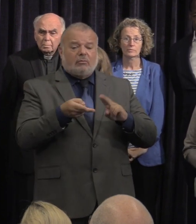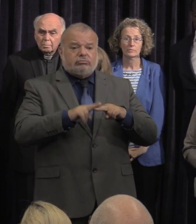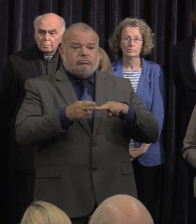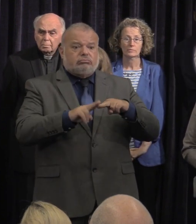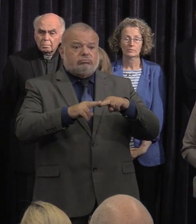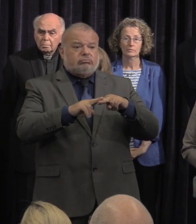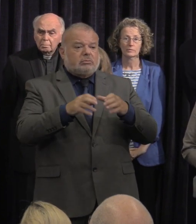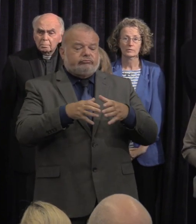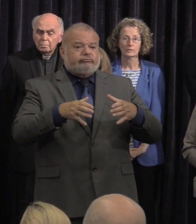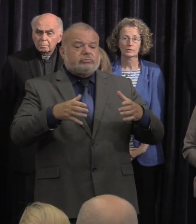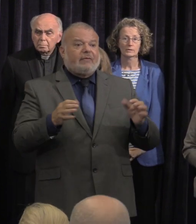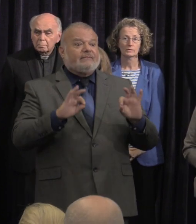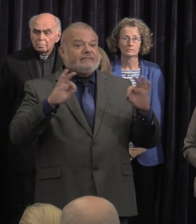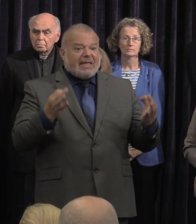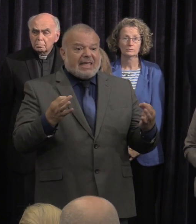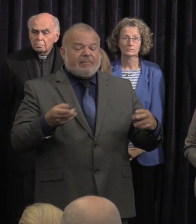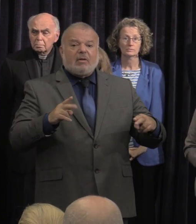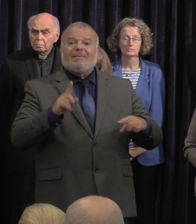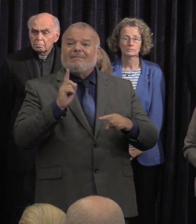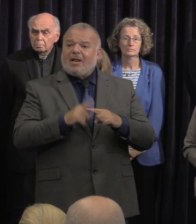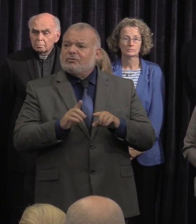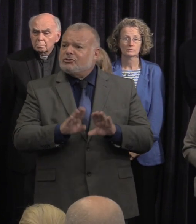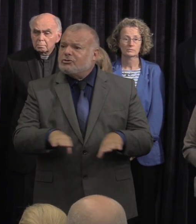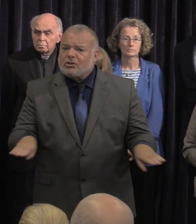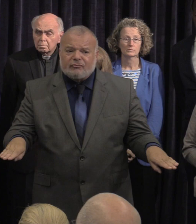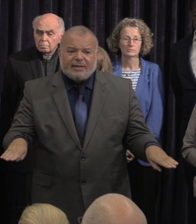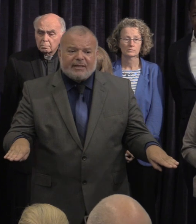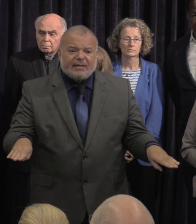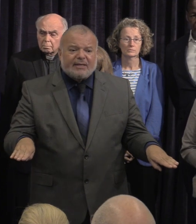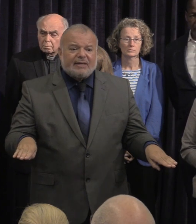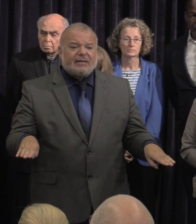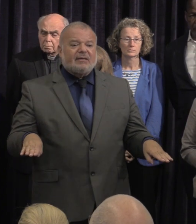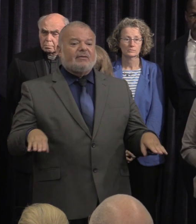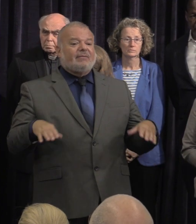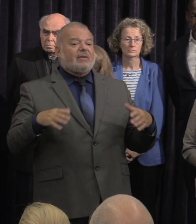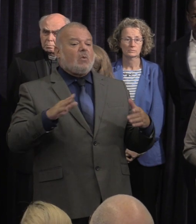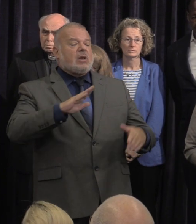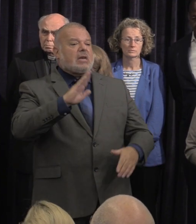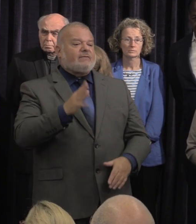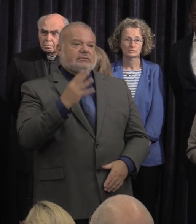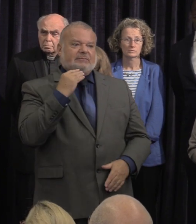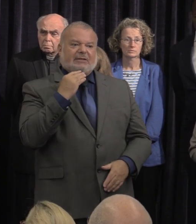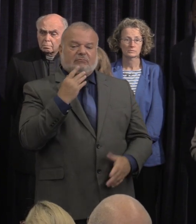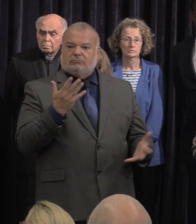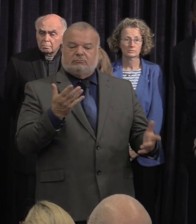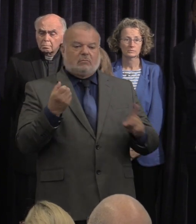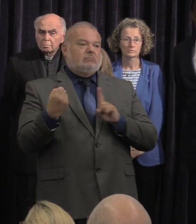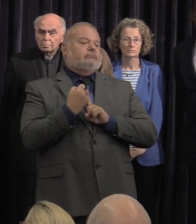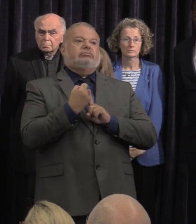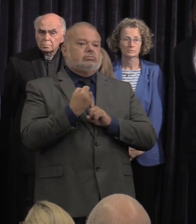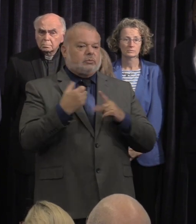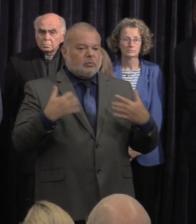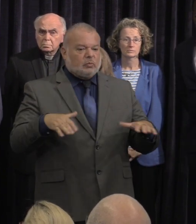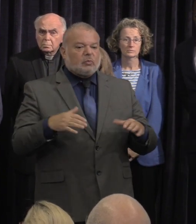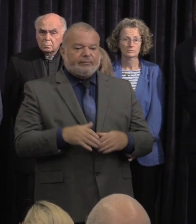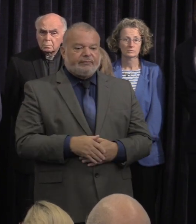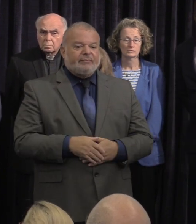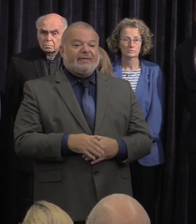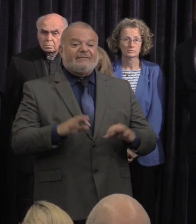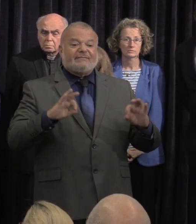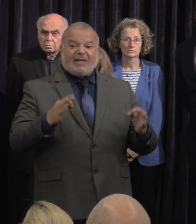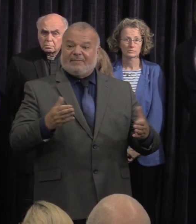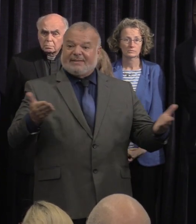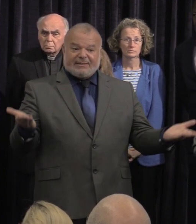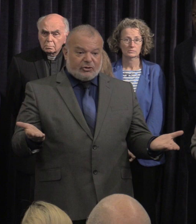are coming into our state is unprecedented. That, of course, already on top of a number of families here who've been here who